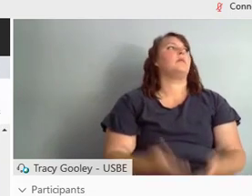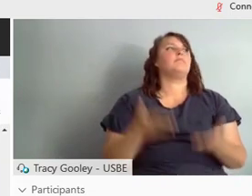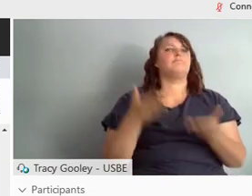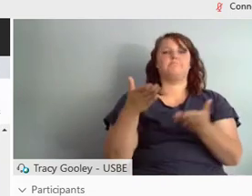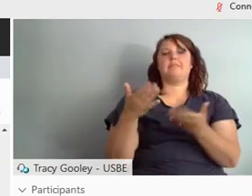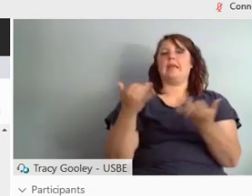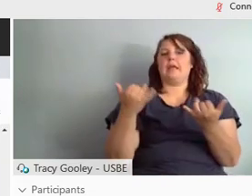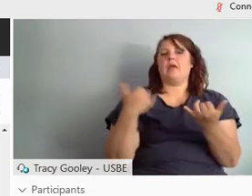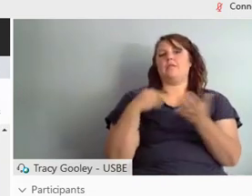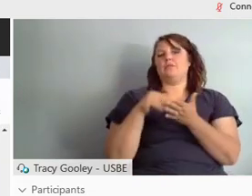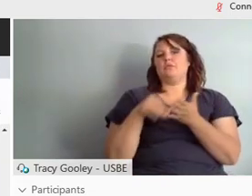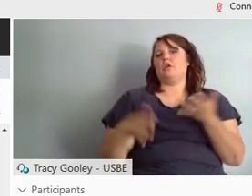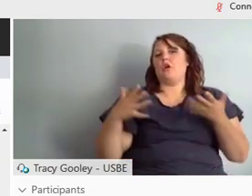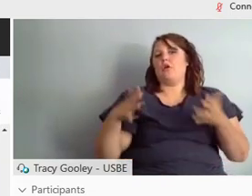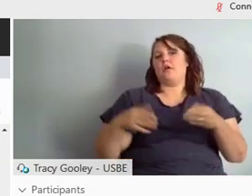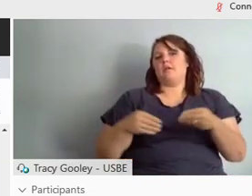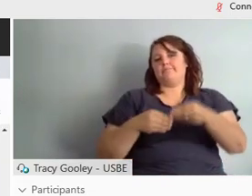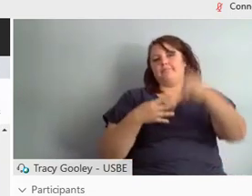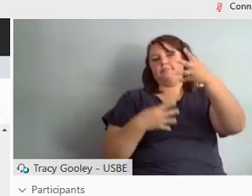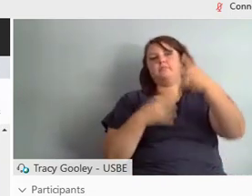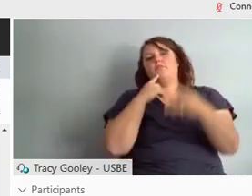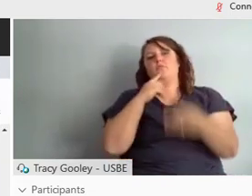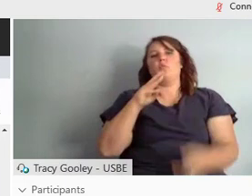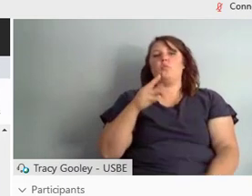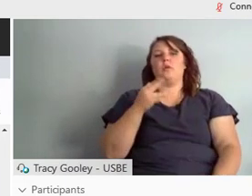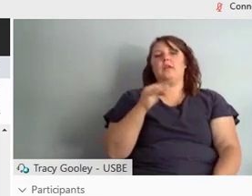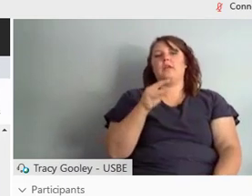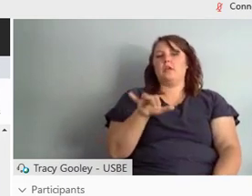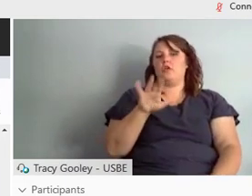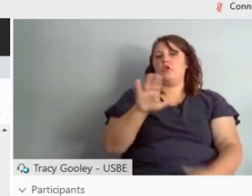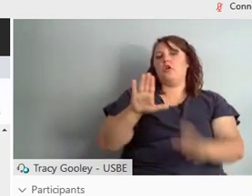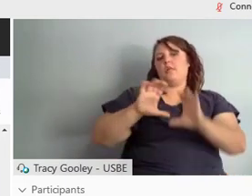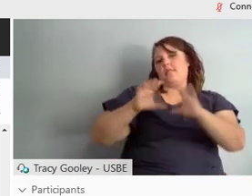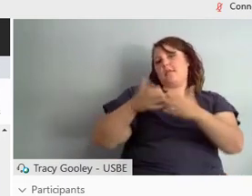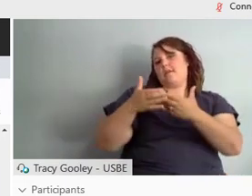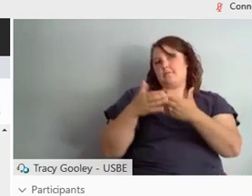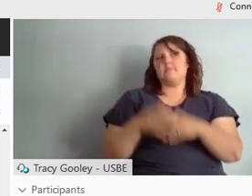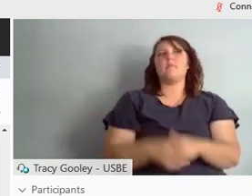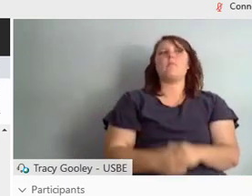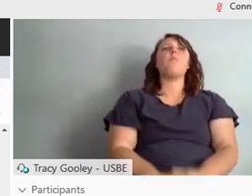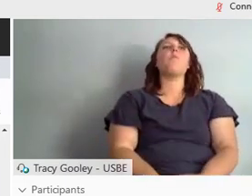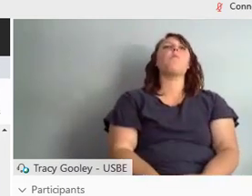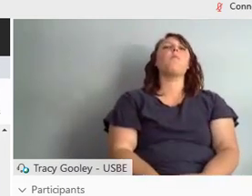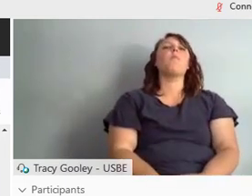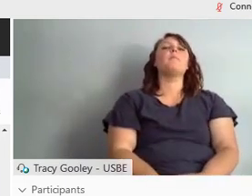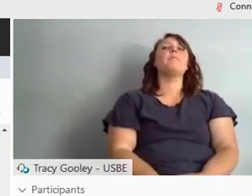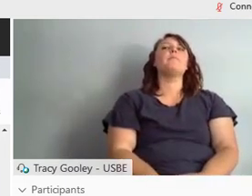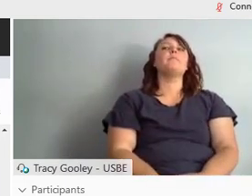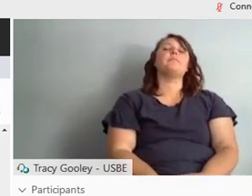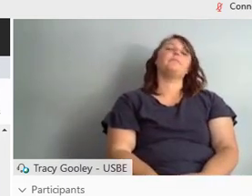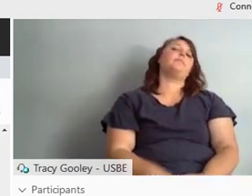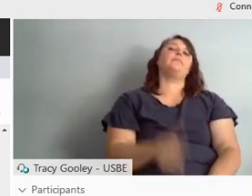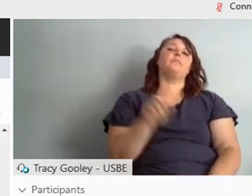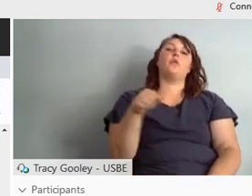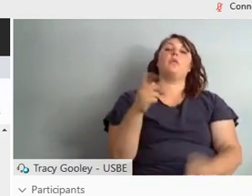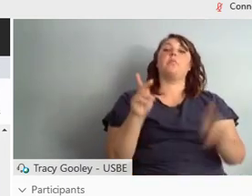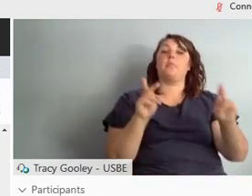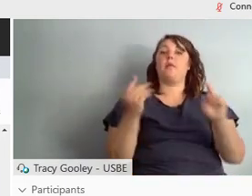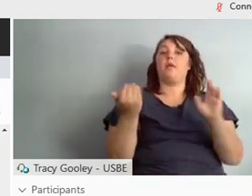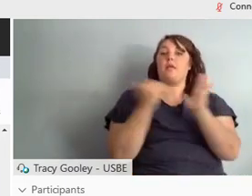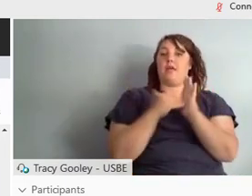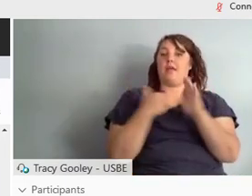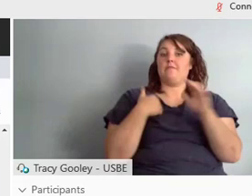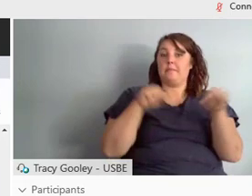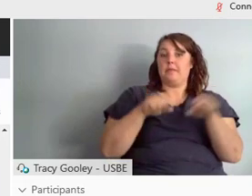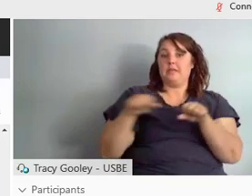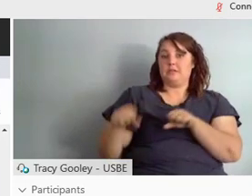now there's a student that's rostered for Whitney's class. Now, the only people, again, who have the ability